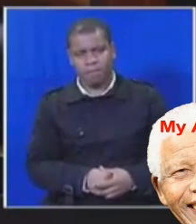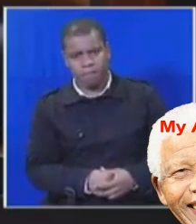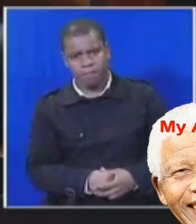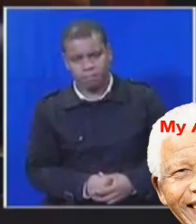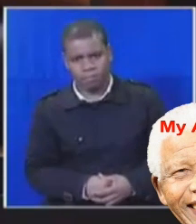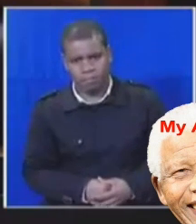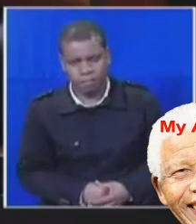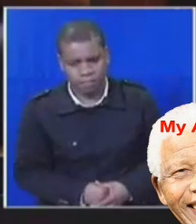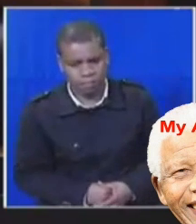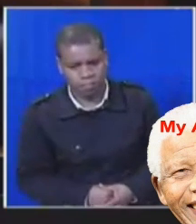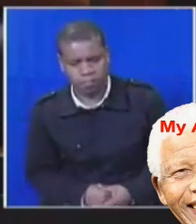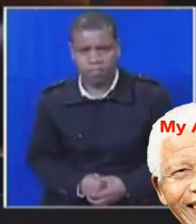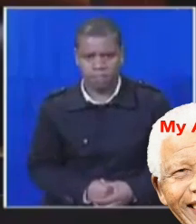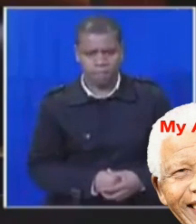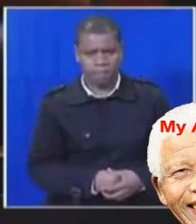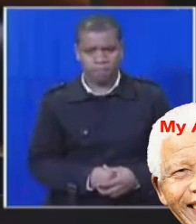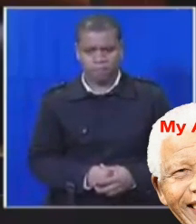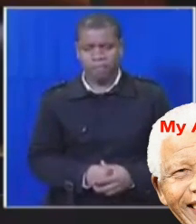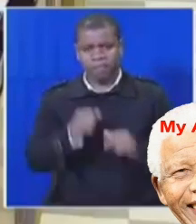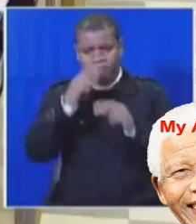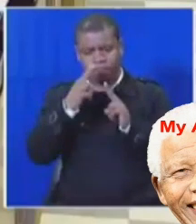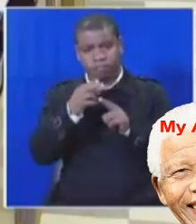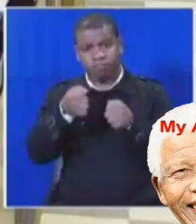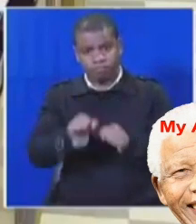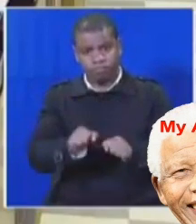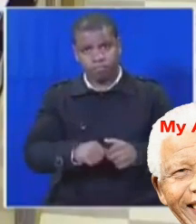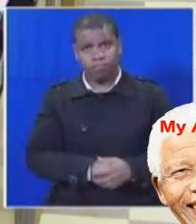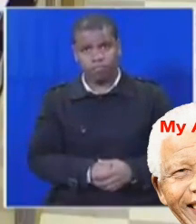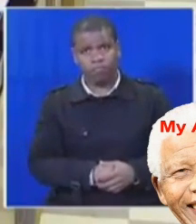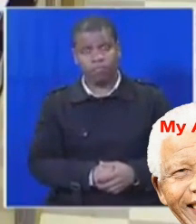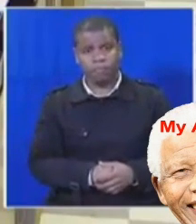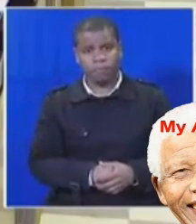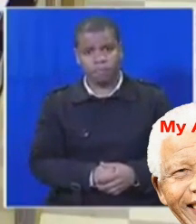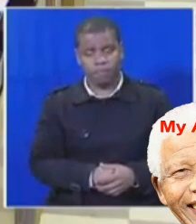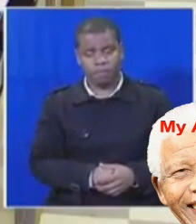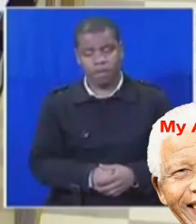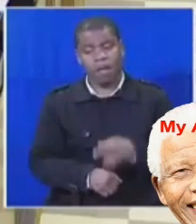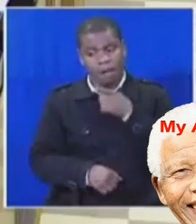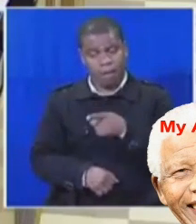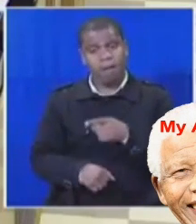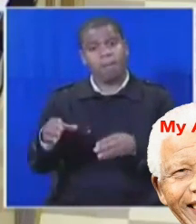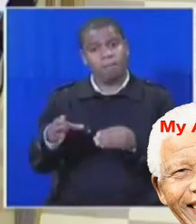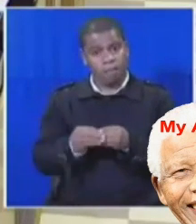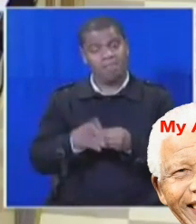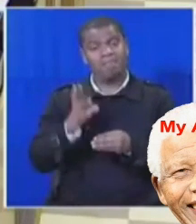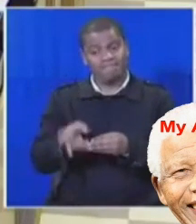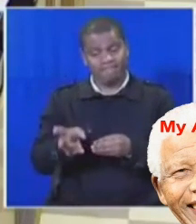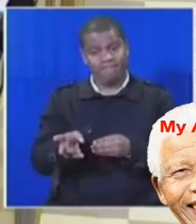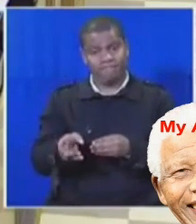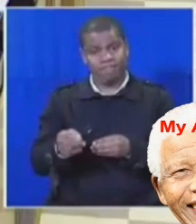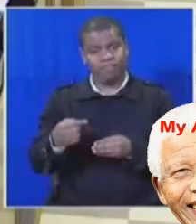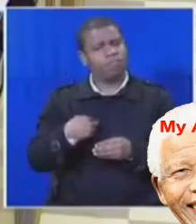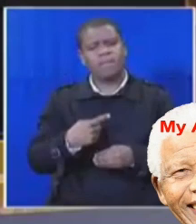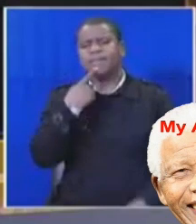member. Honorable Chair, Yes. this member again is talking lies.